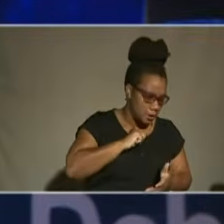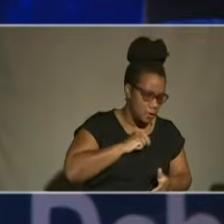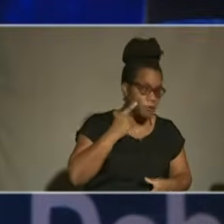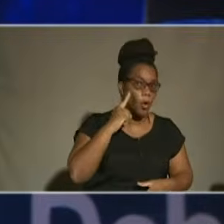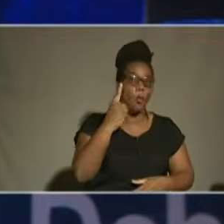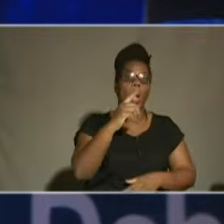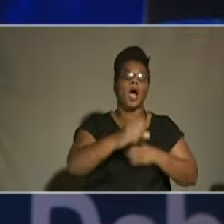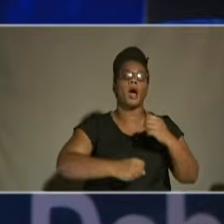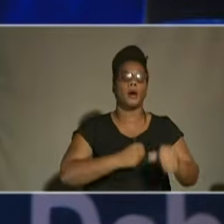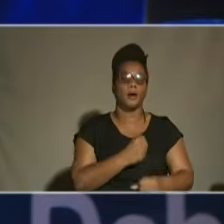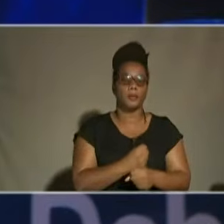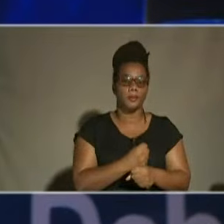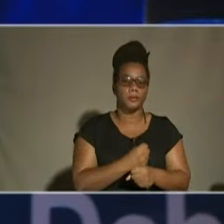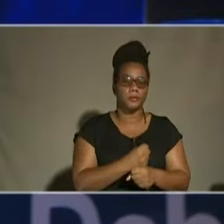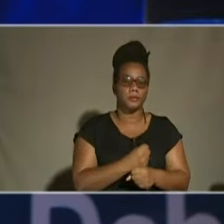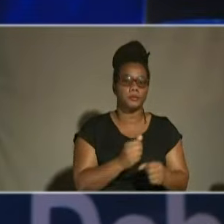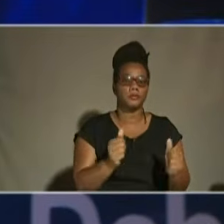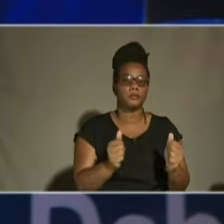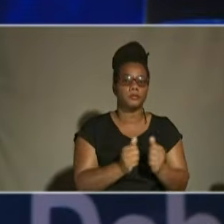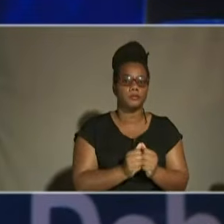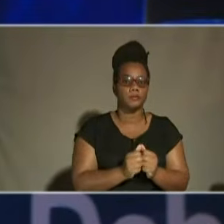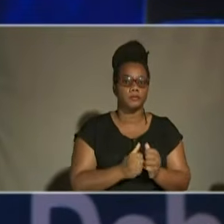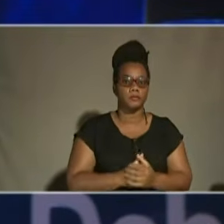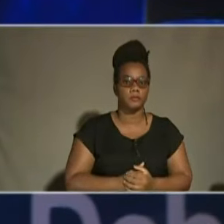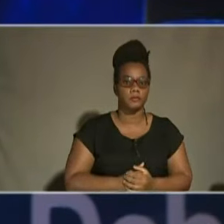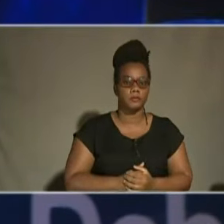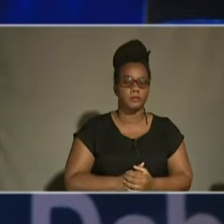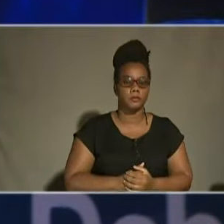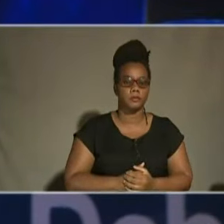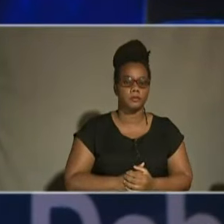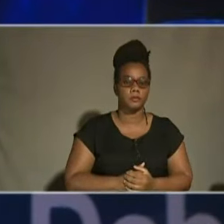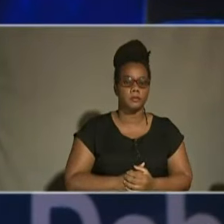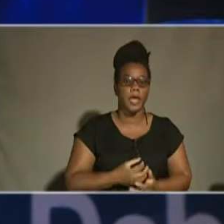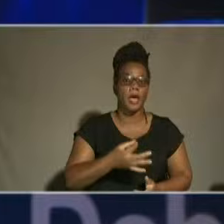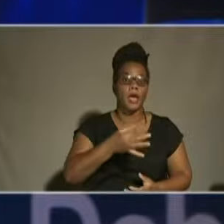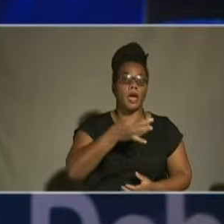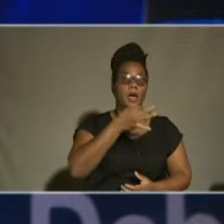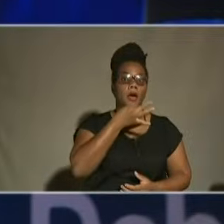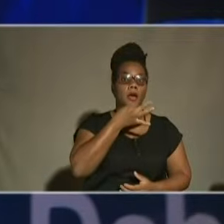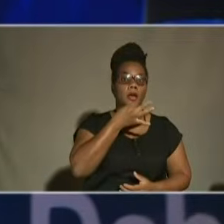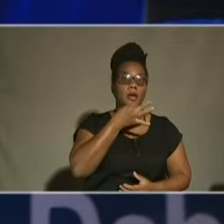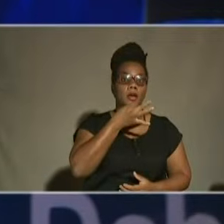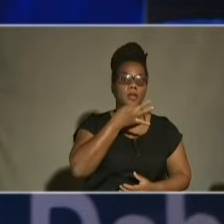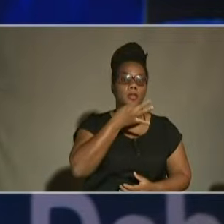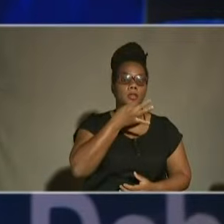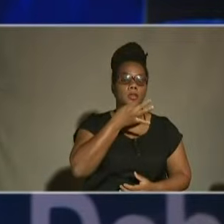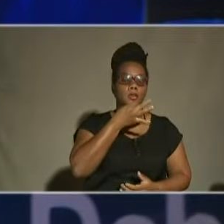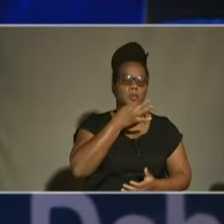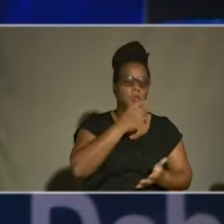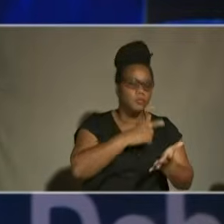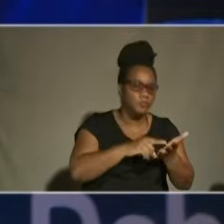year with an expert forensic auditor.